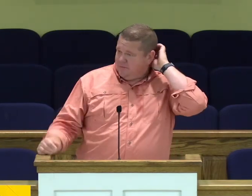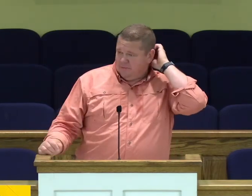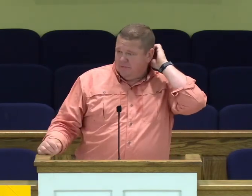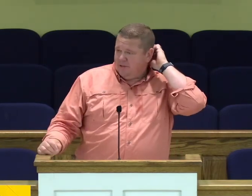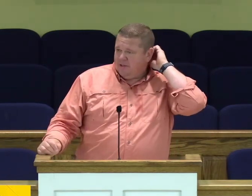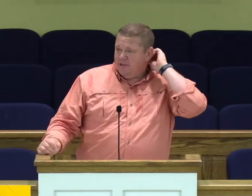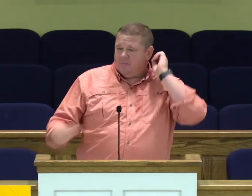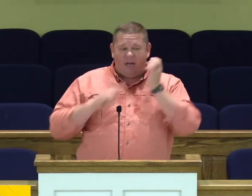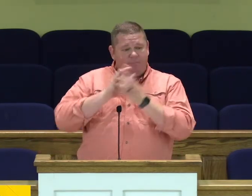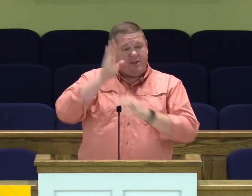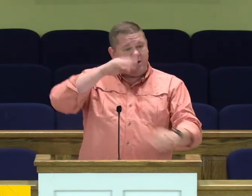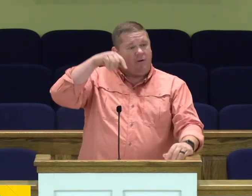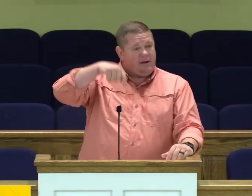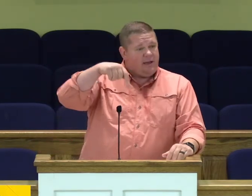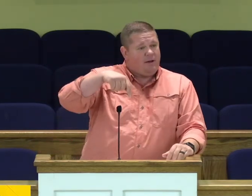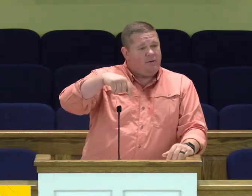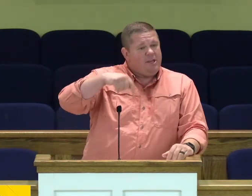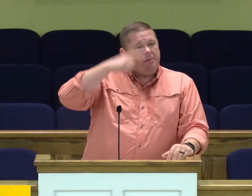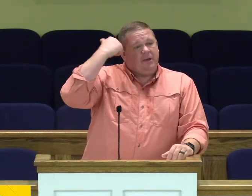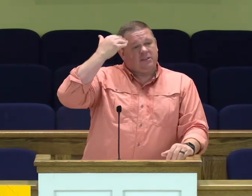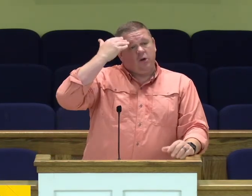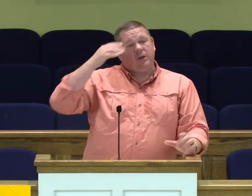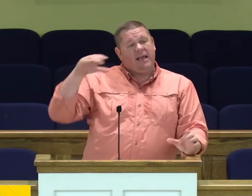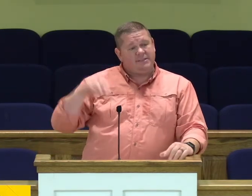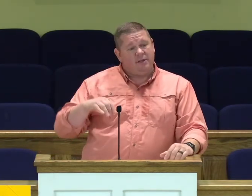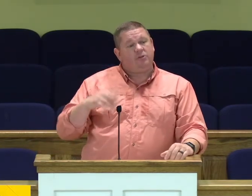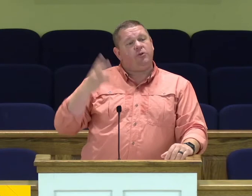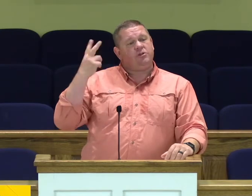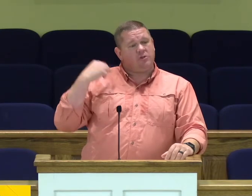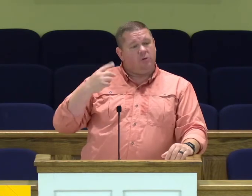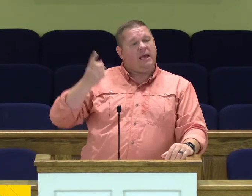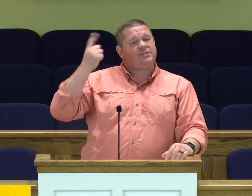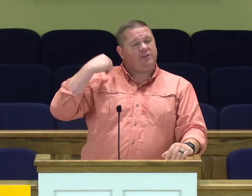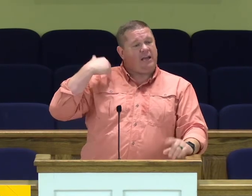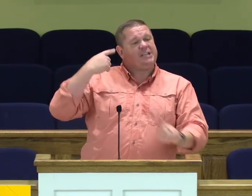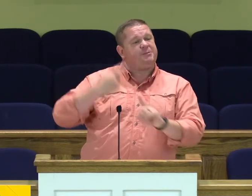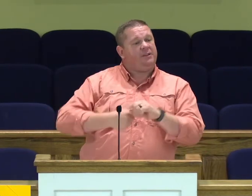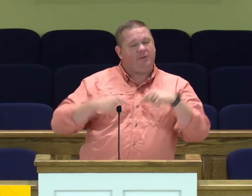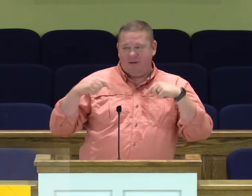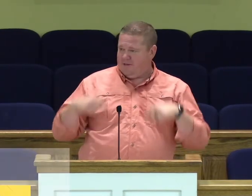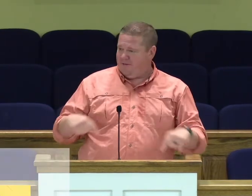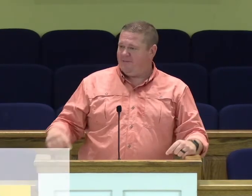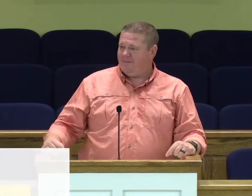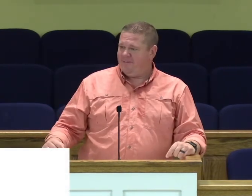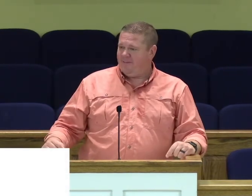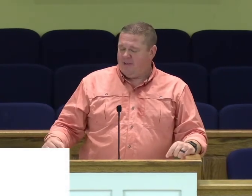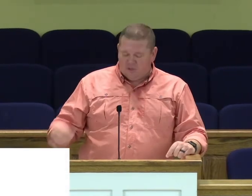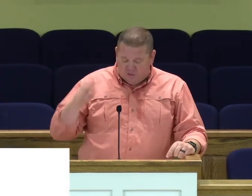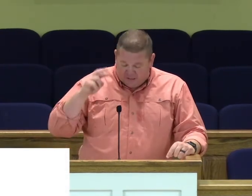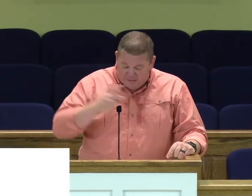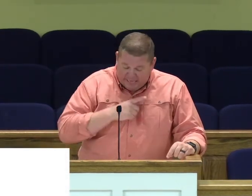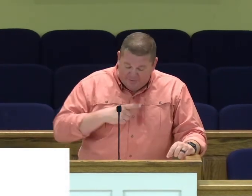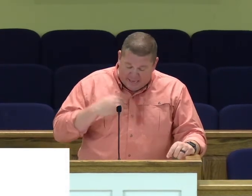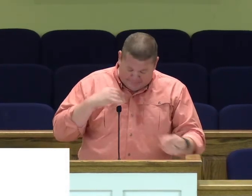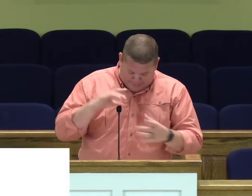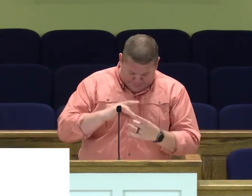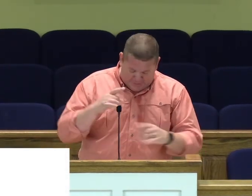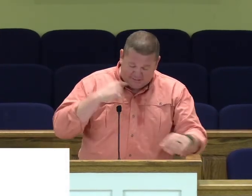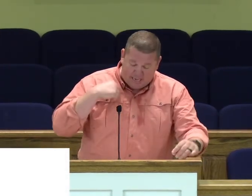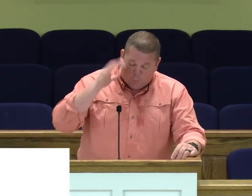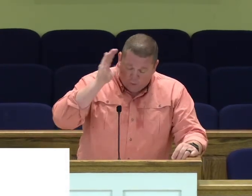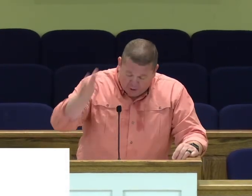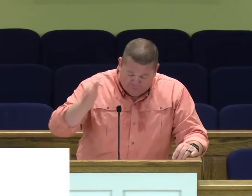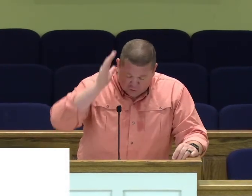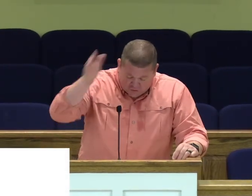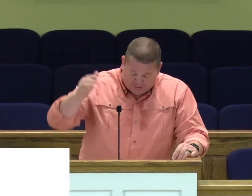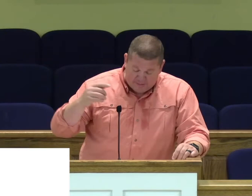know. But I can praise God right now because I know what he has done 2 years ago, last year, last month, and right now. So you see that David has that spirit. He says,